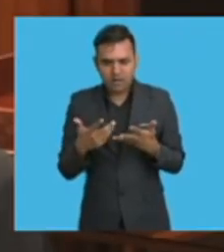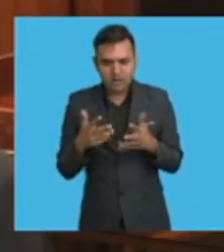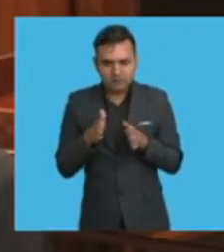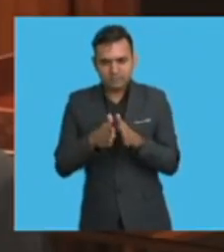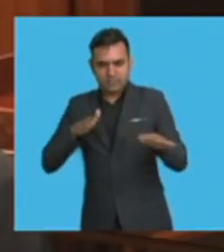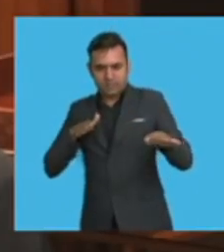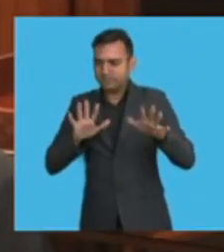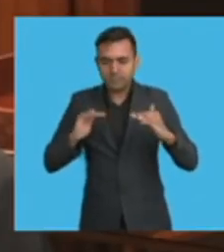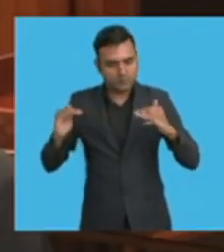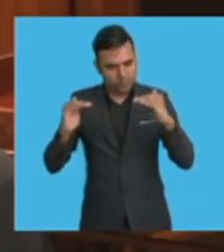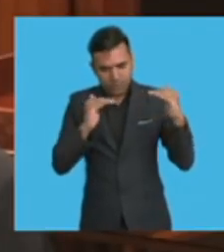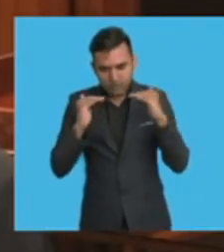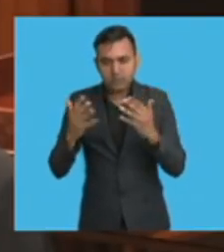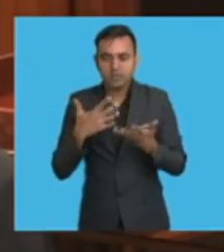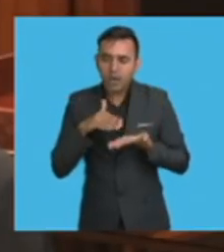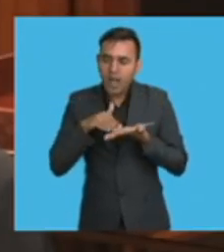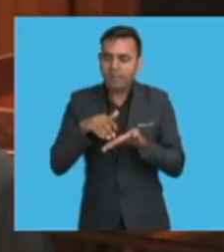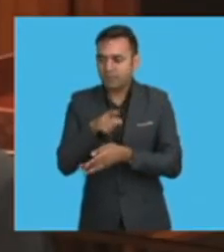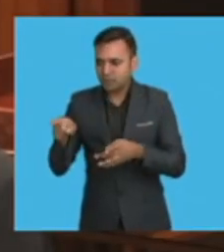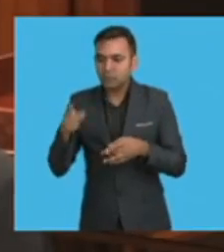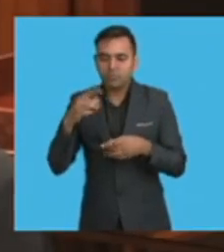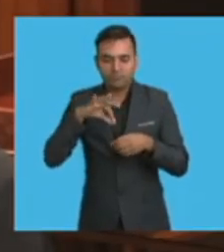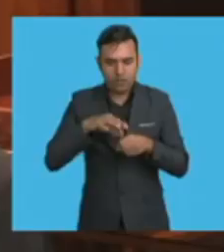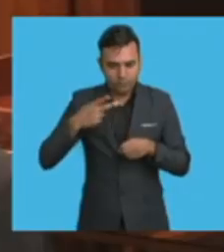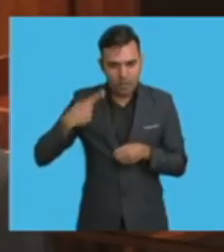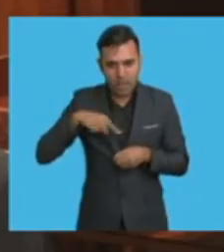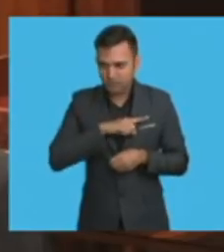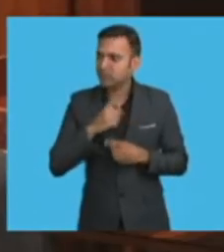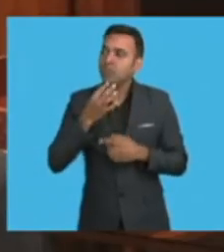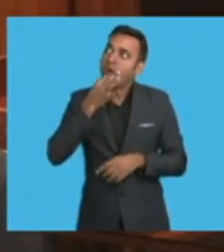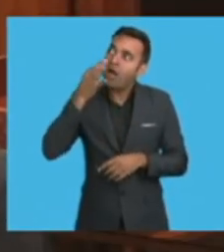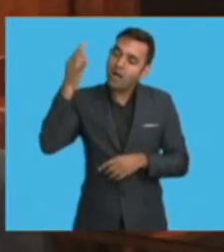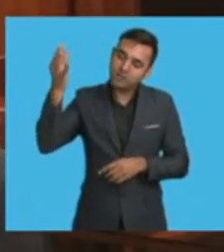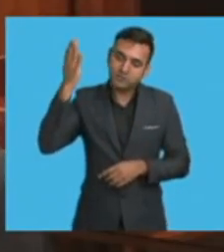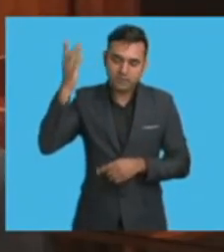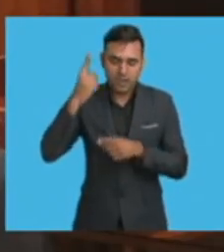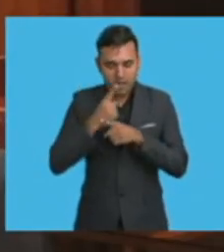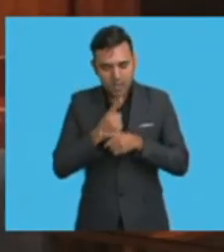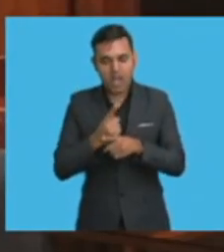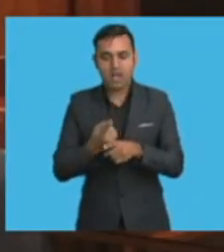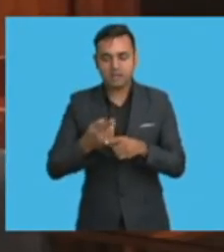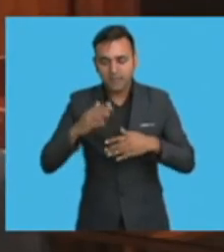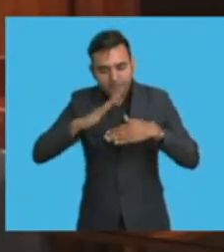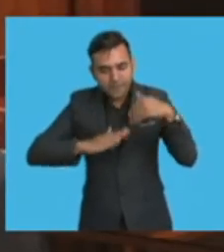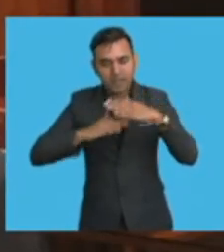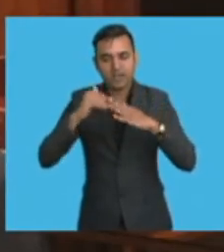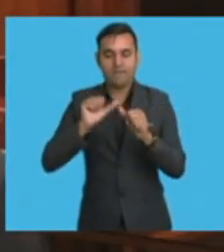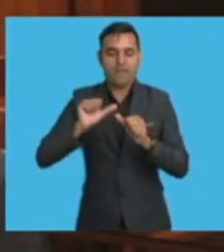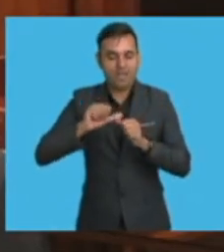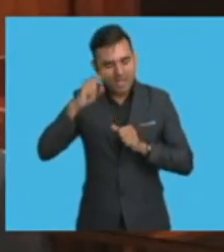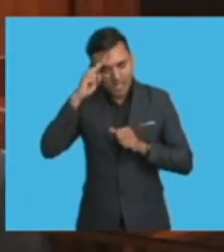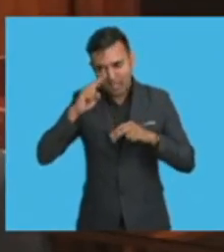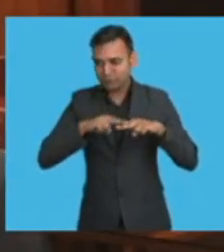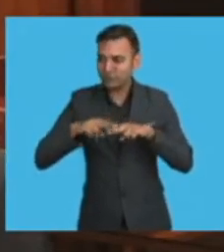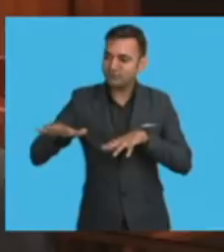here. We seek your divine guidance to continue to build a better nation for all Fijians. In your